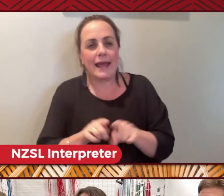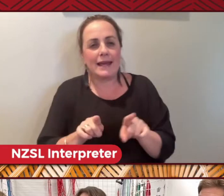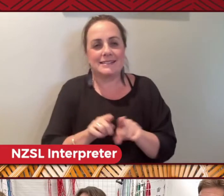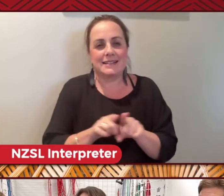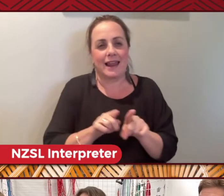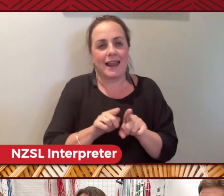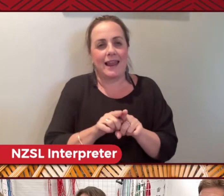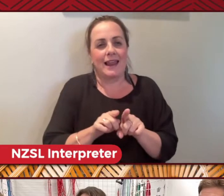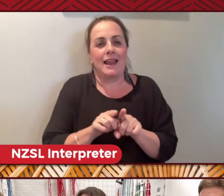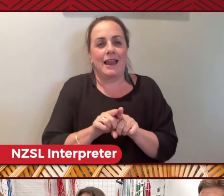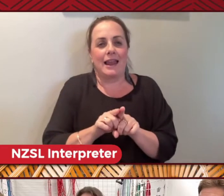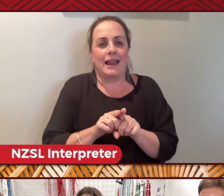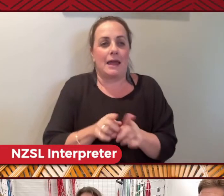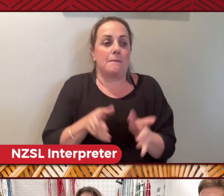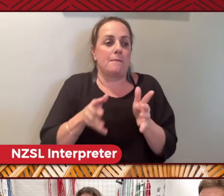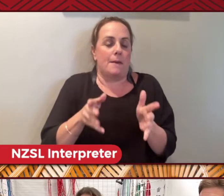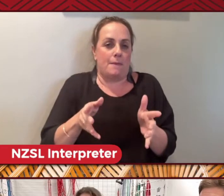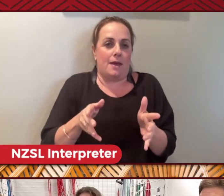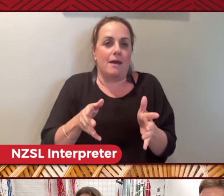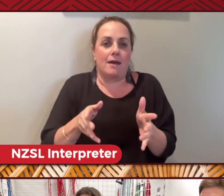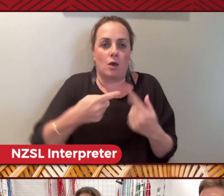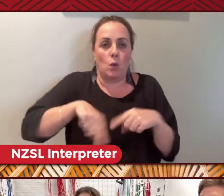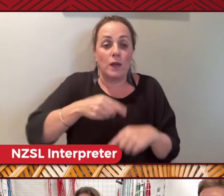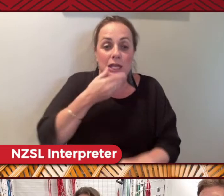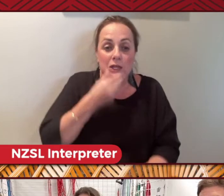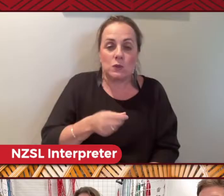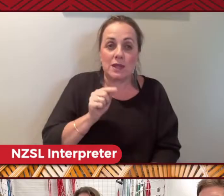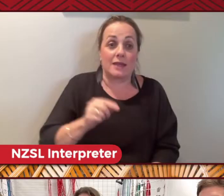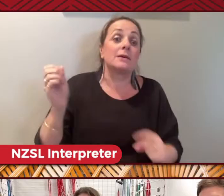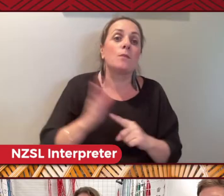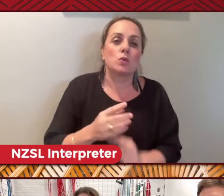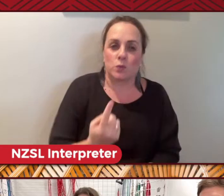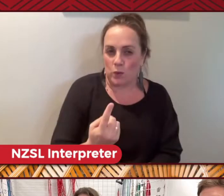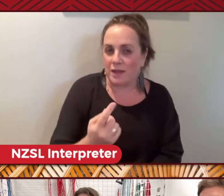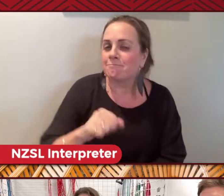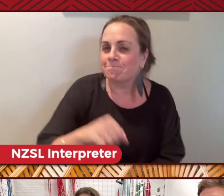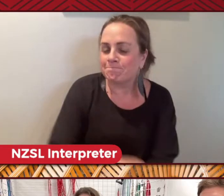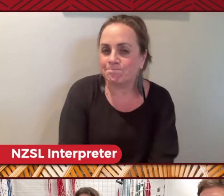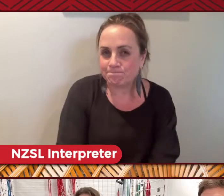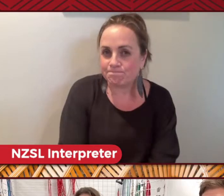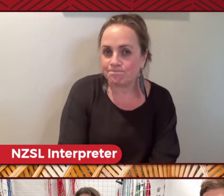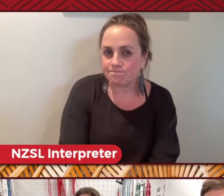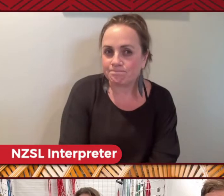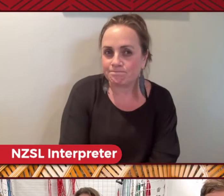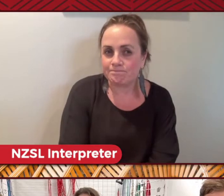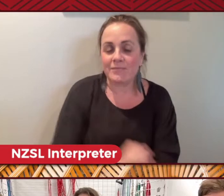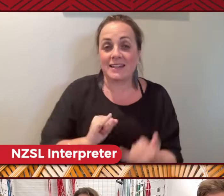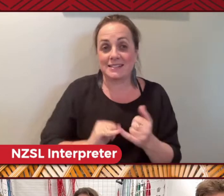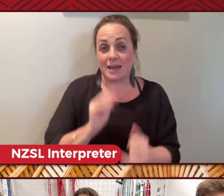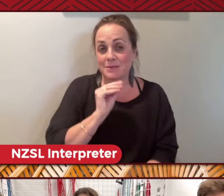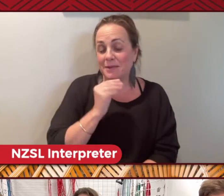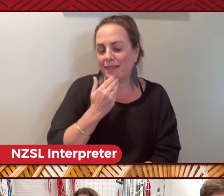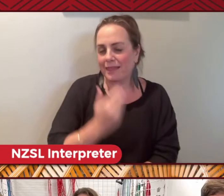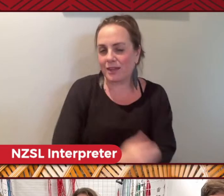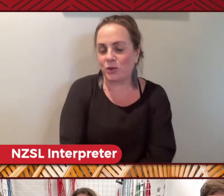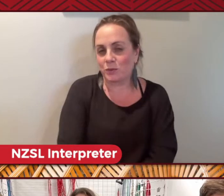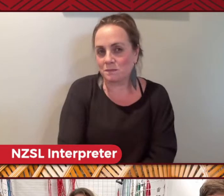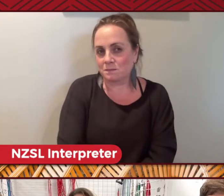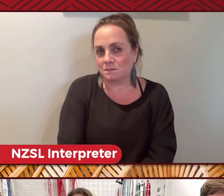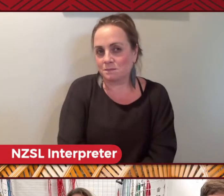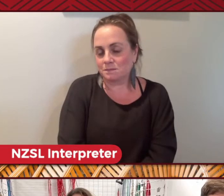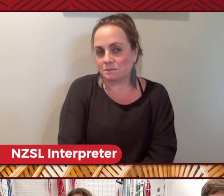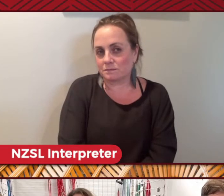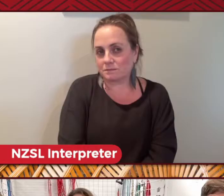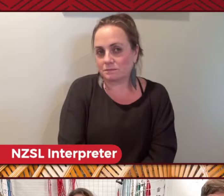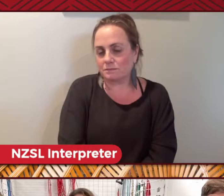complementary of all the modalities that we use. So yeah. Simon speaking. Thank you, team. So